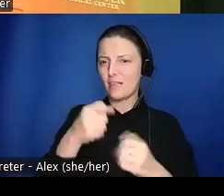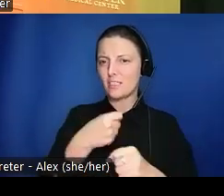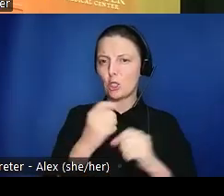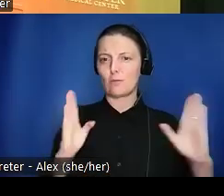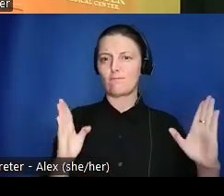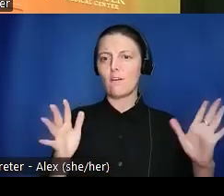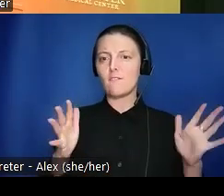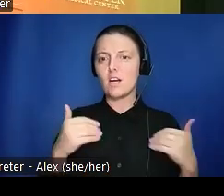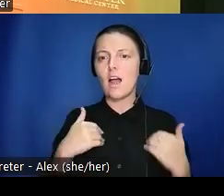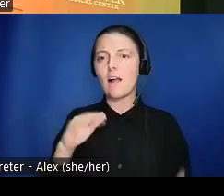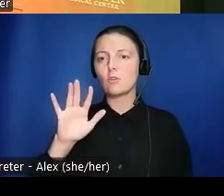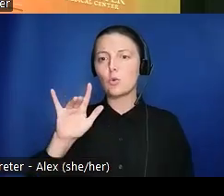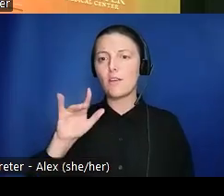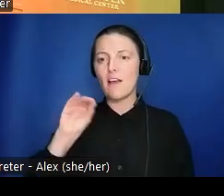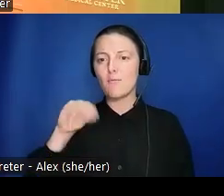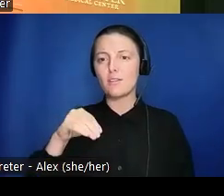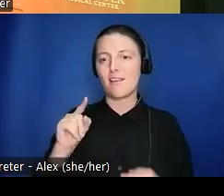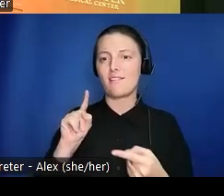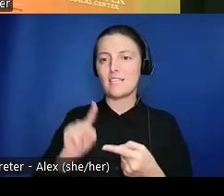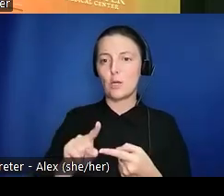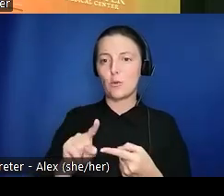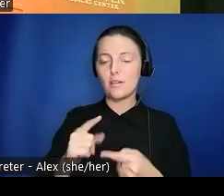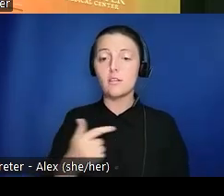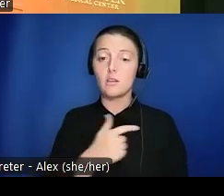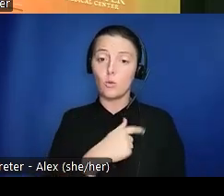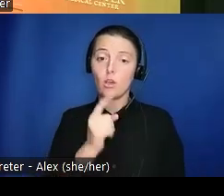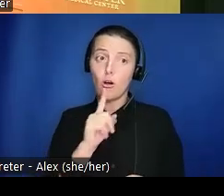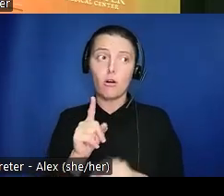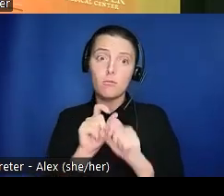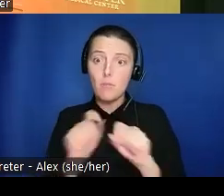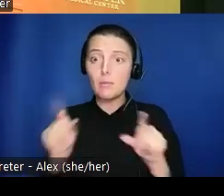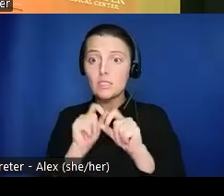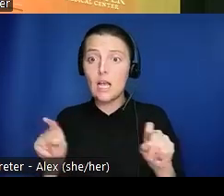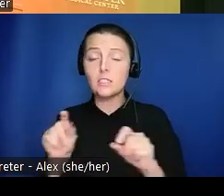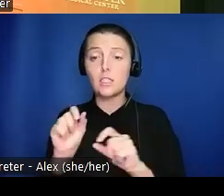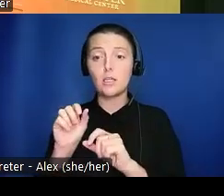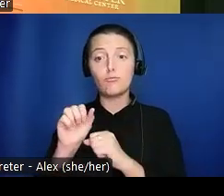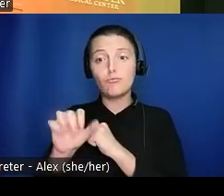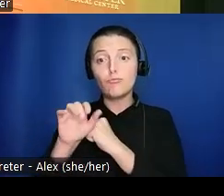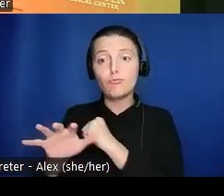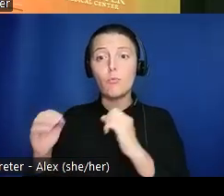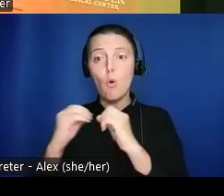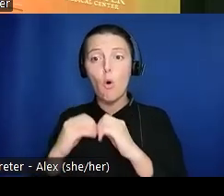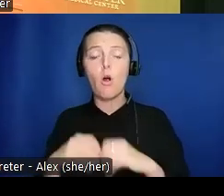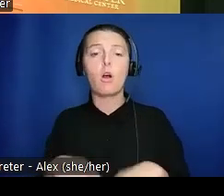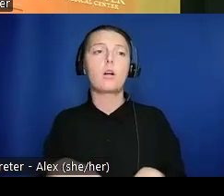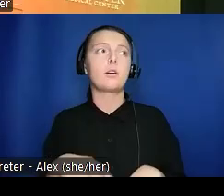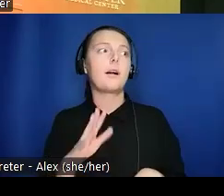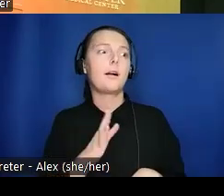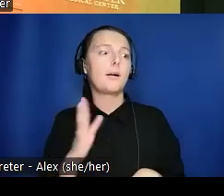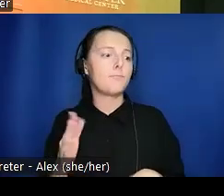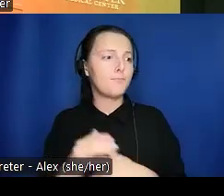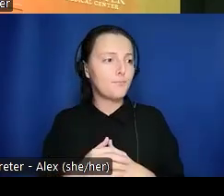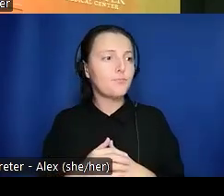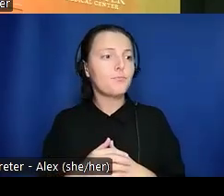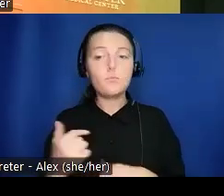We are publicizing more. We are also looking to do more in our urgent